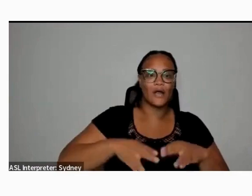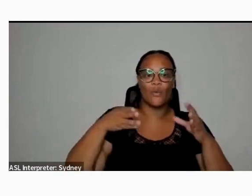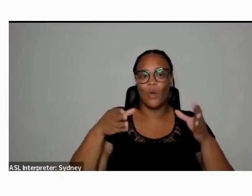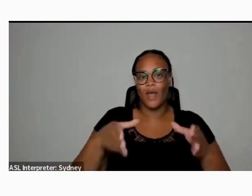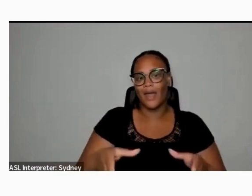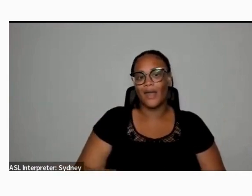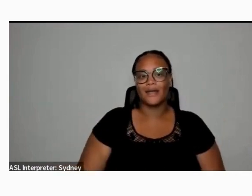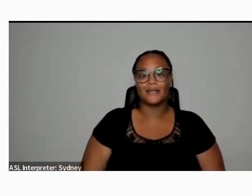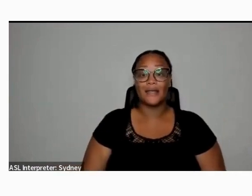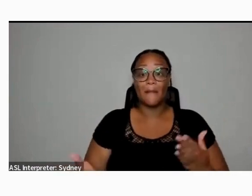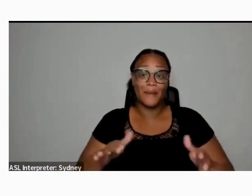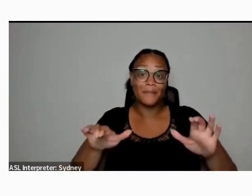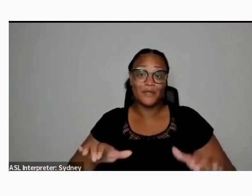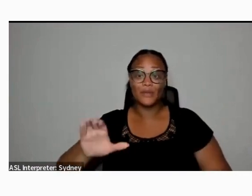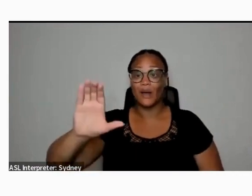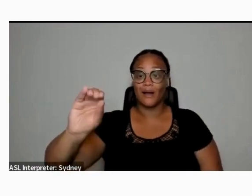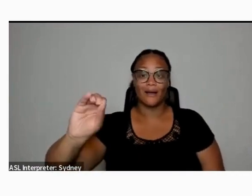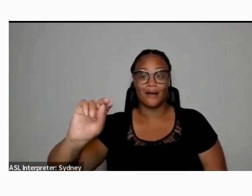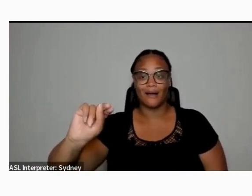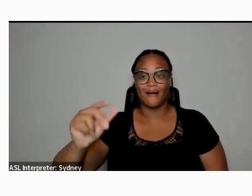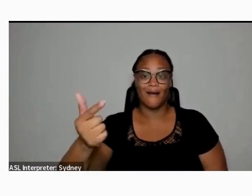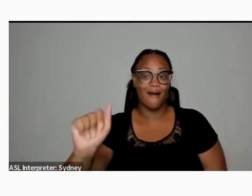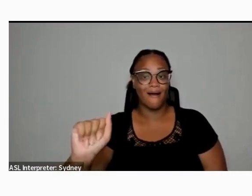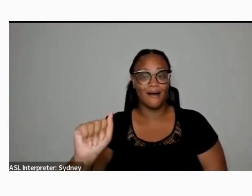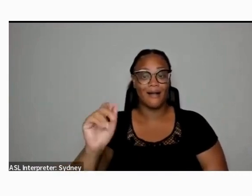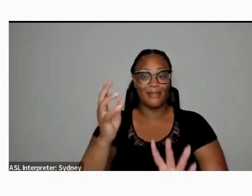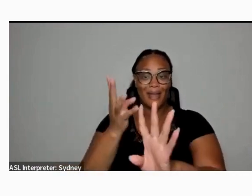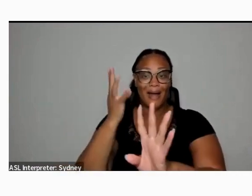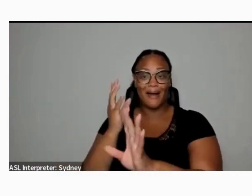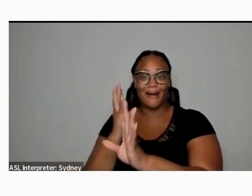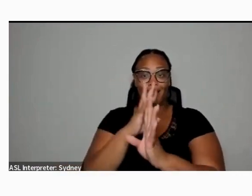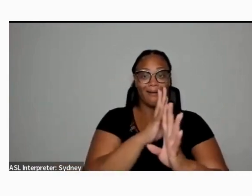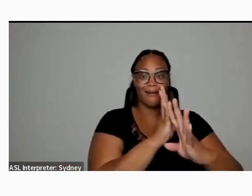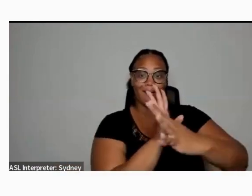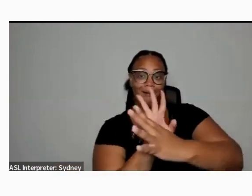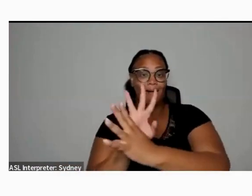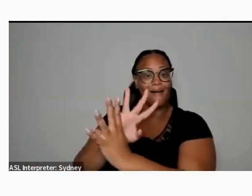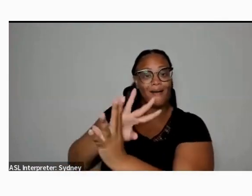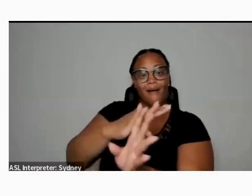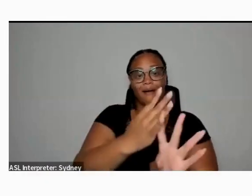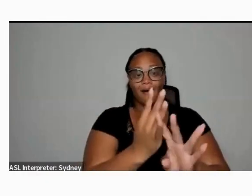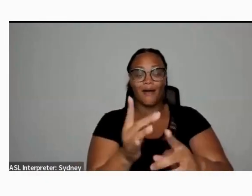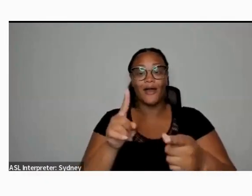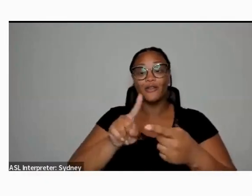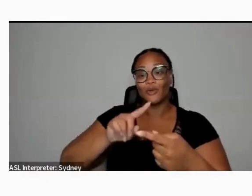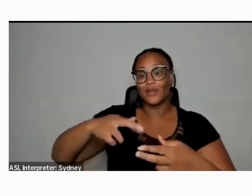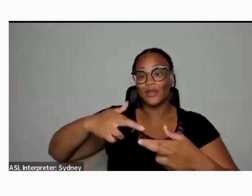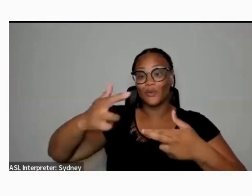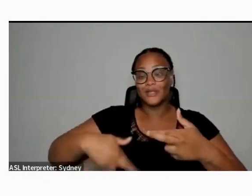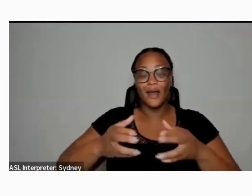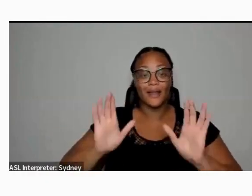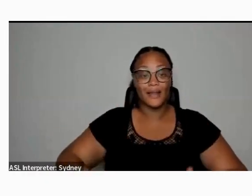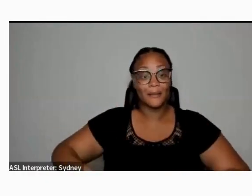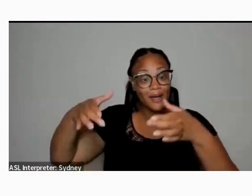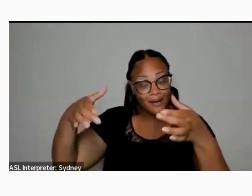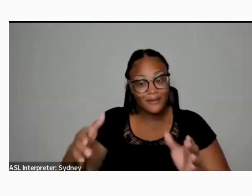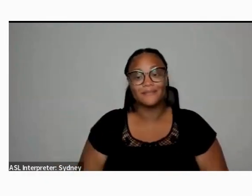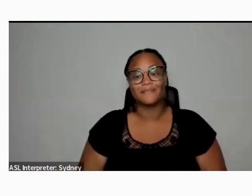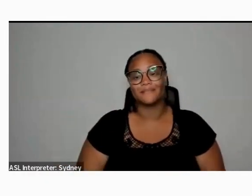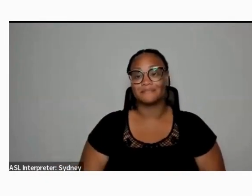the recycling bin, dance party to the recycling bin, any of those kinds of things. I